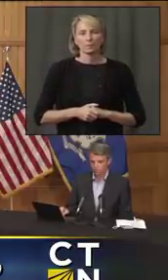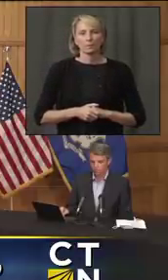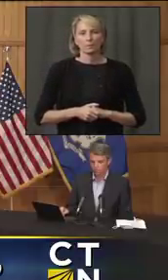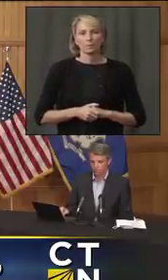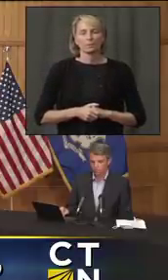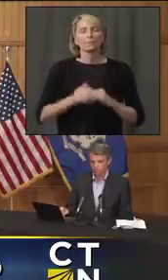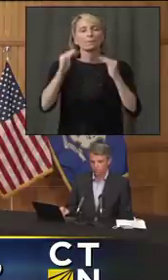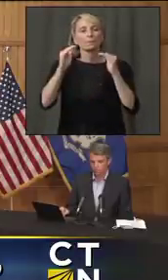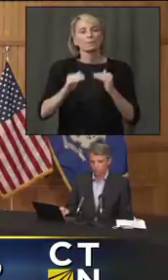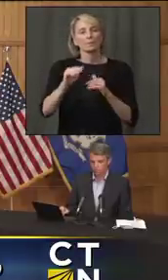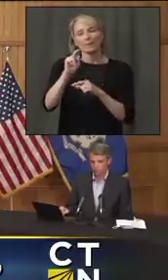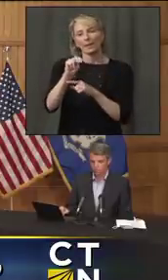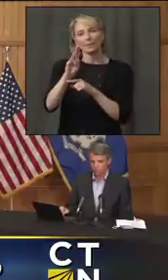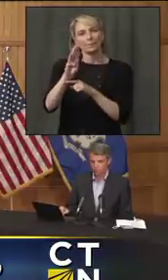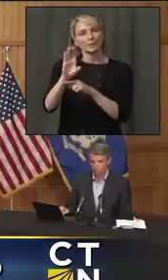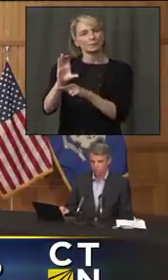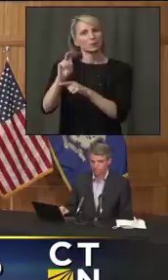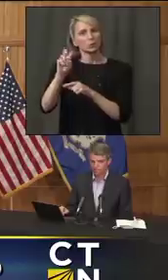NBC Connecticut.